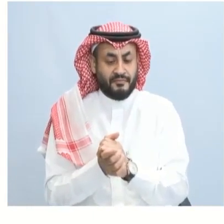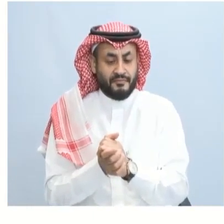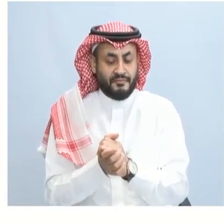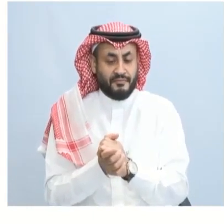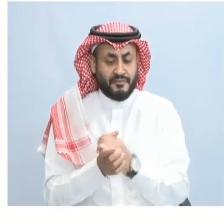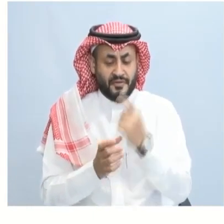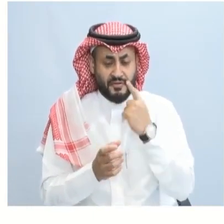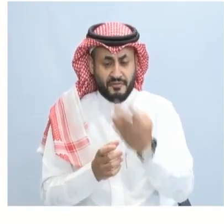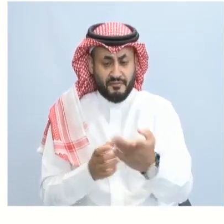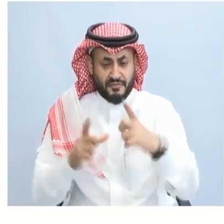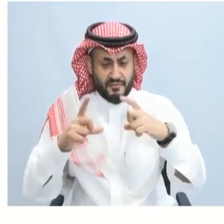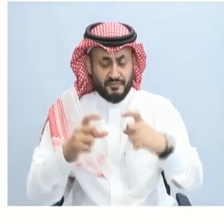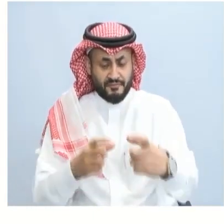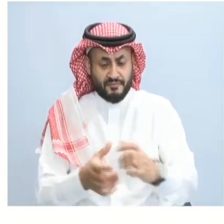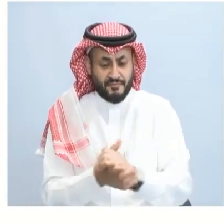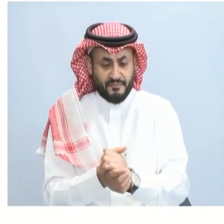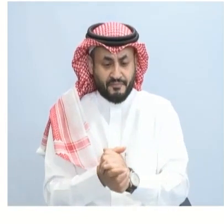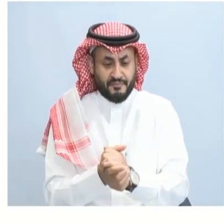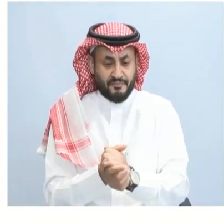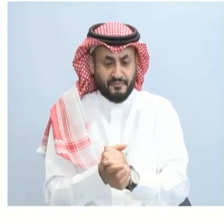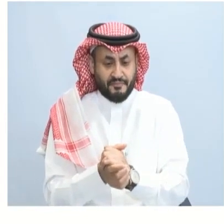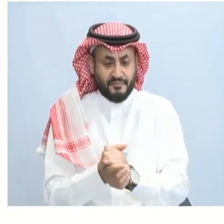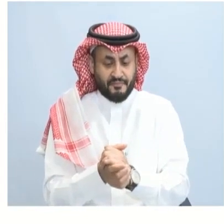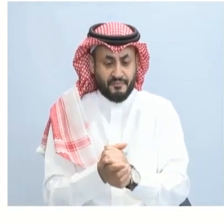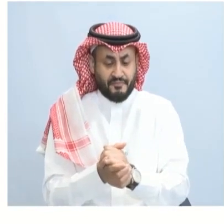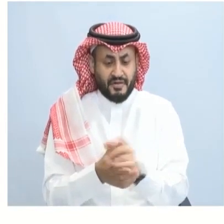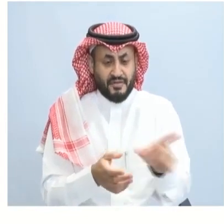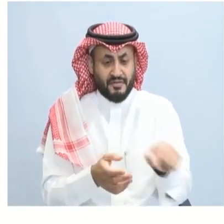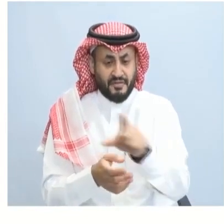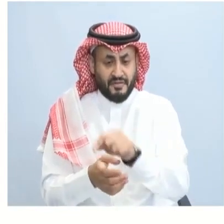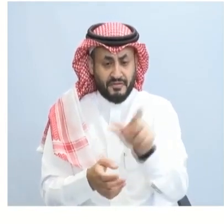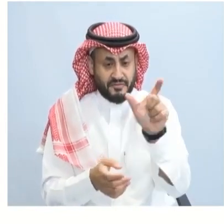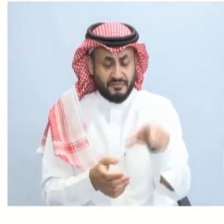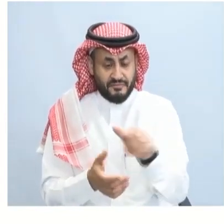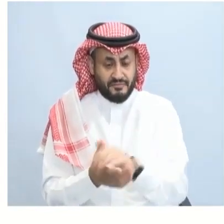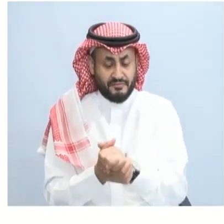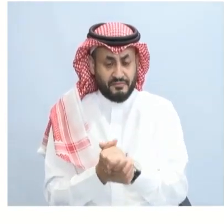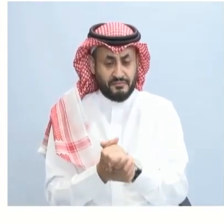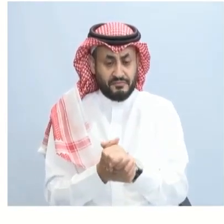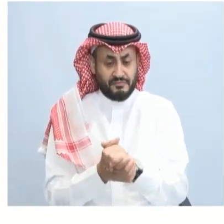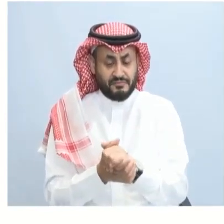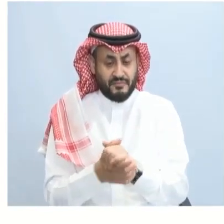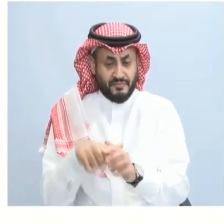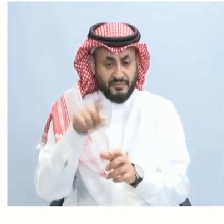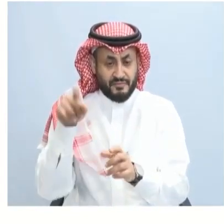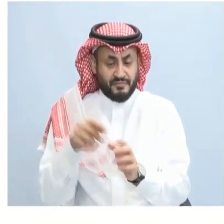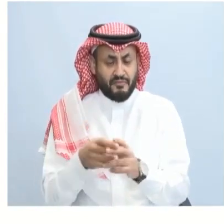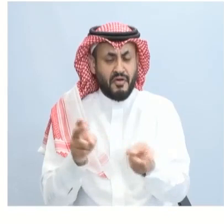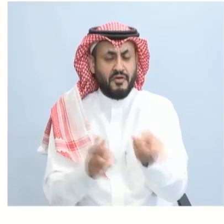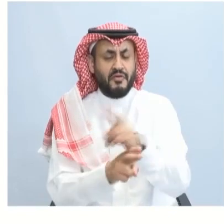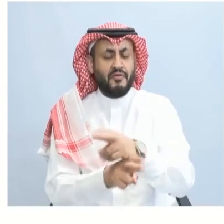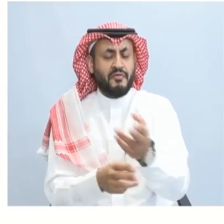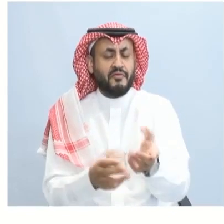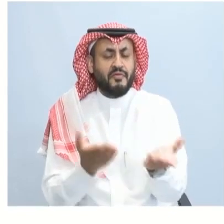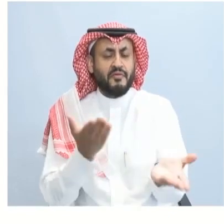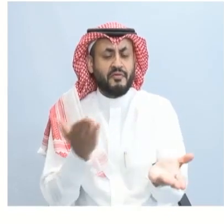hint. Now you can see that we have here the same person. And we have a question, what changes the condition